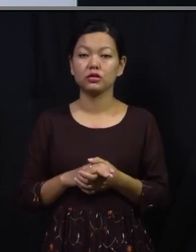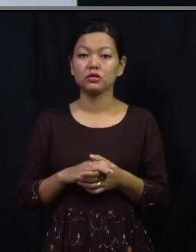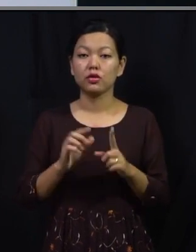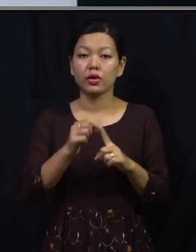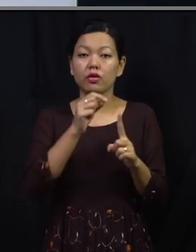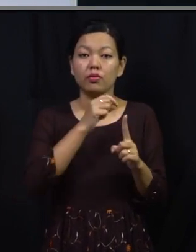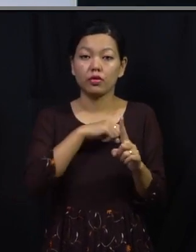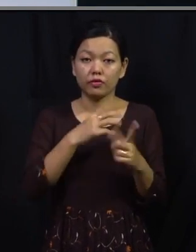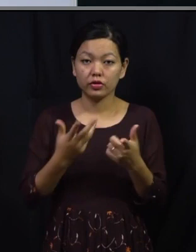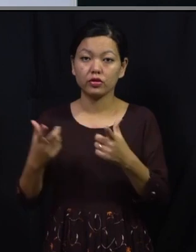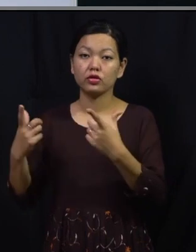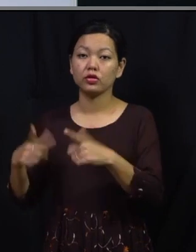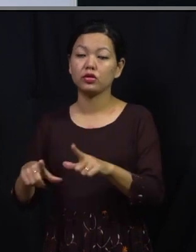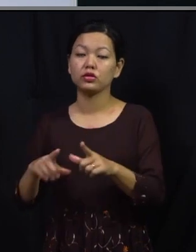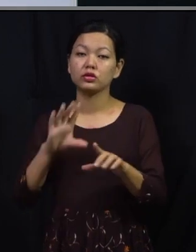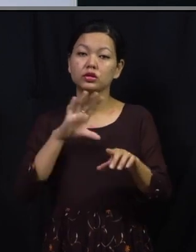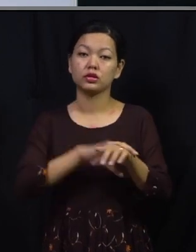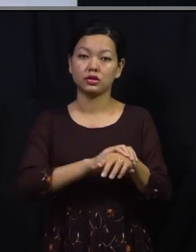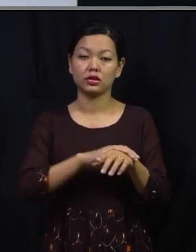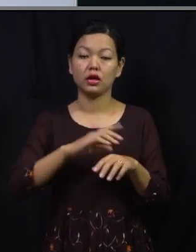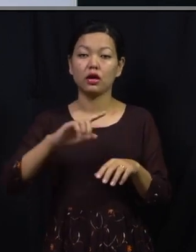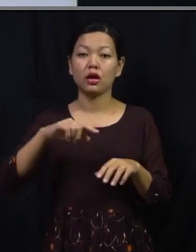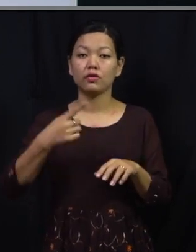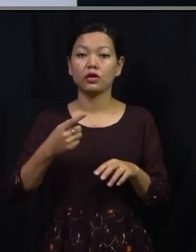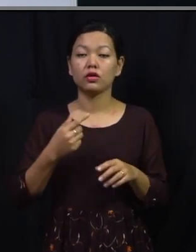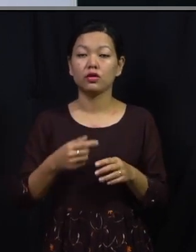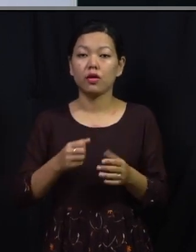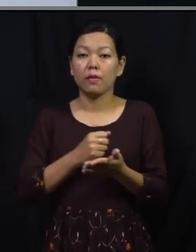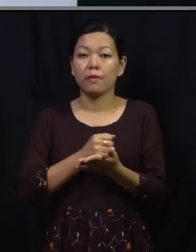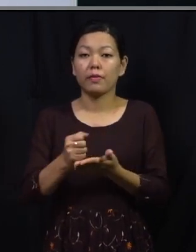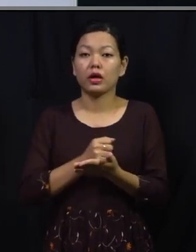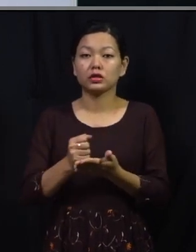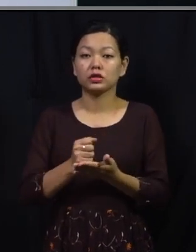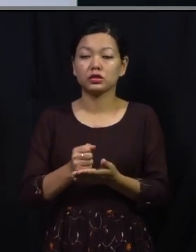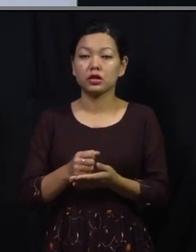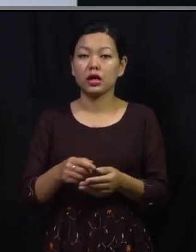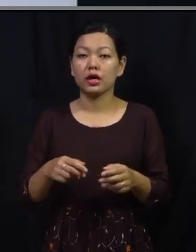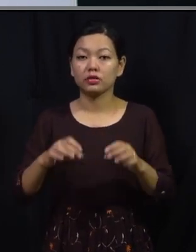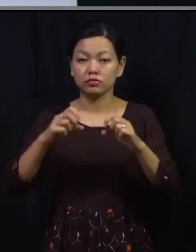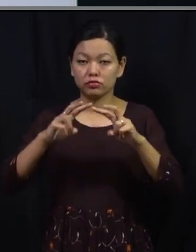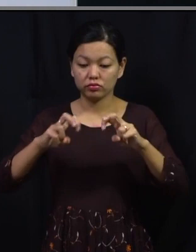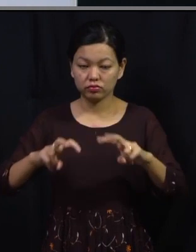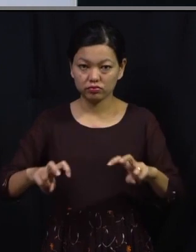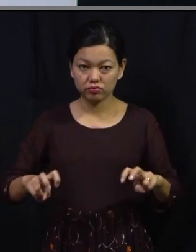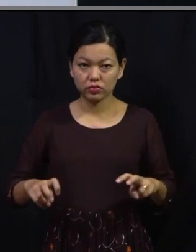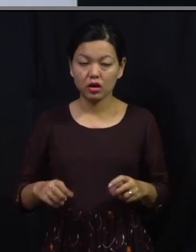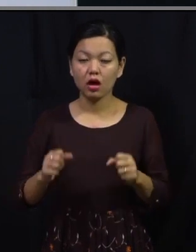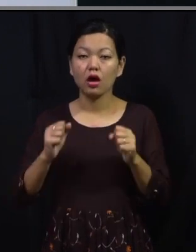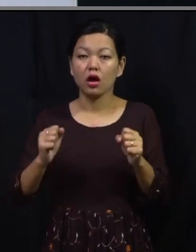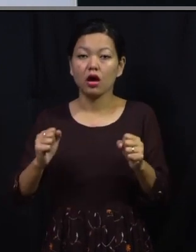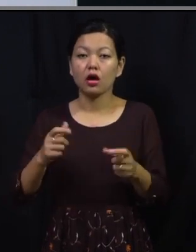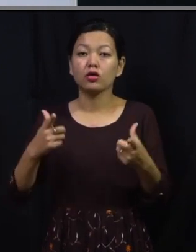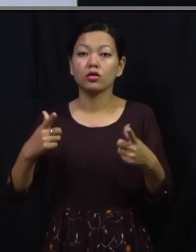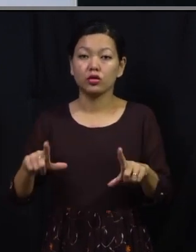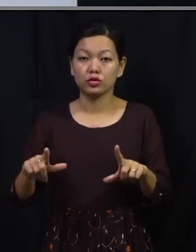is the profit or losses, then we try to analyze it. We interpret it in a very understandable way so that